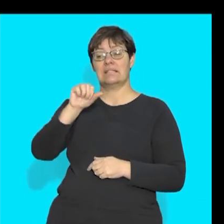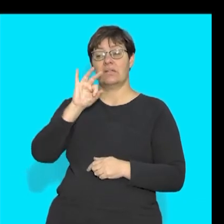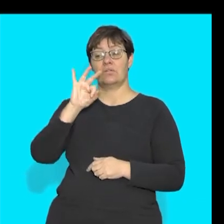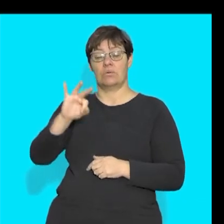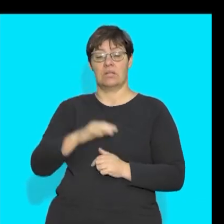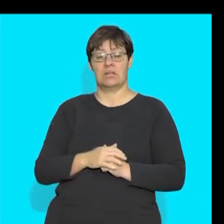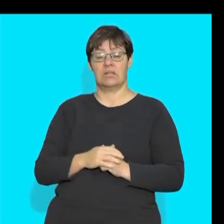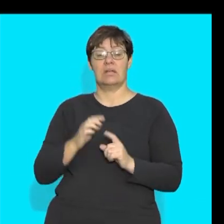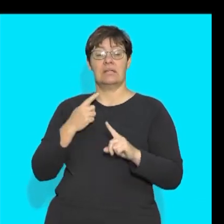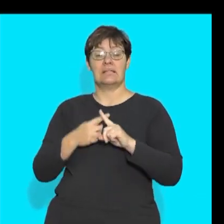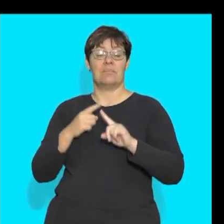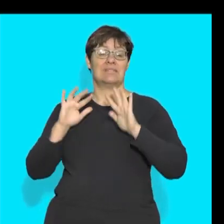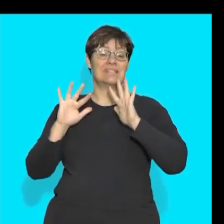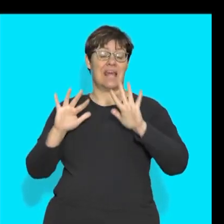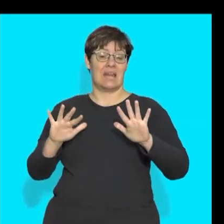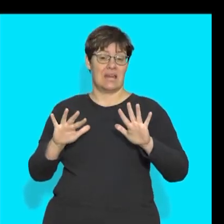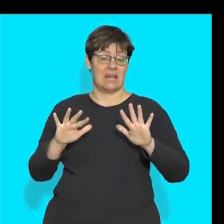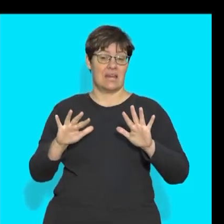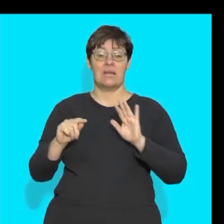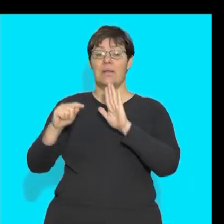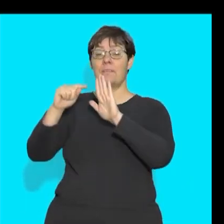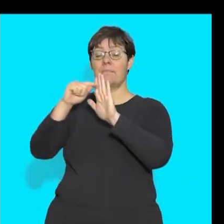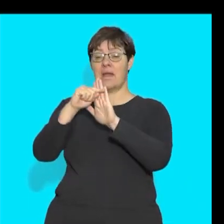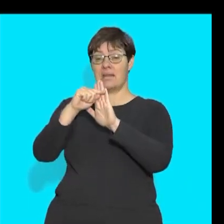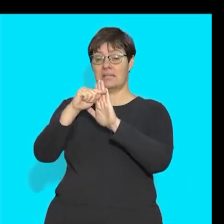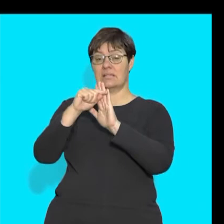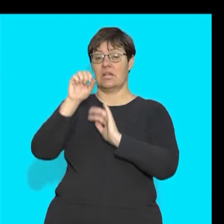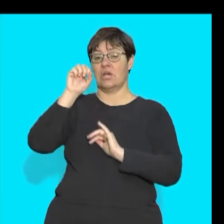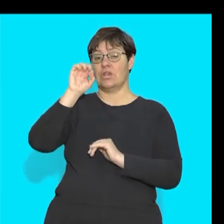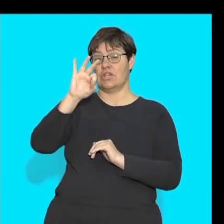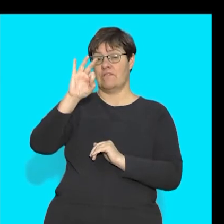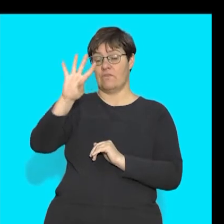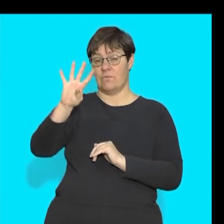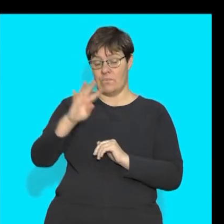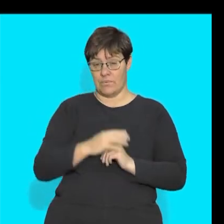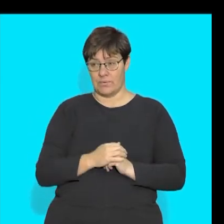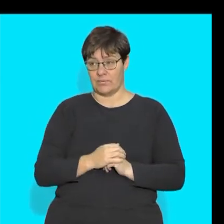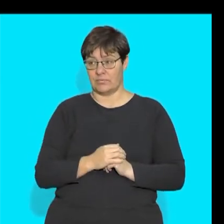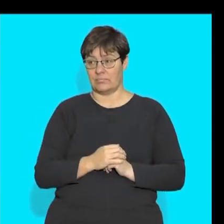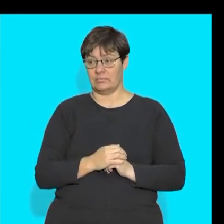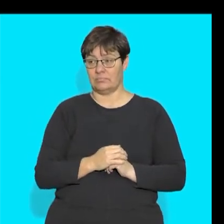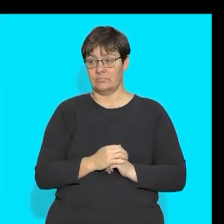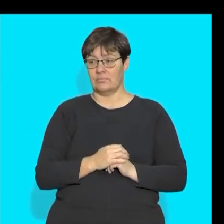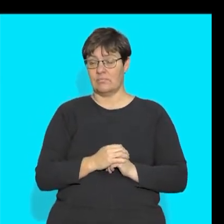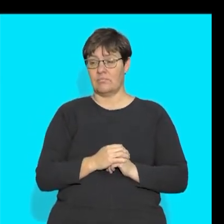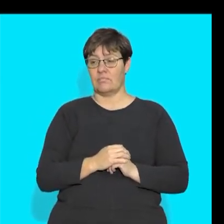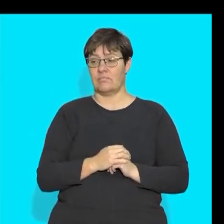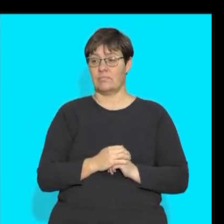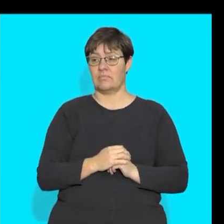6,63 times 10 to the minus 34. And I